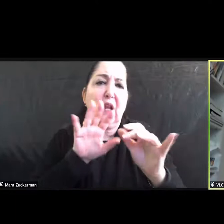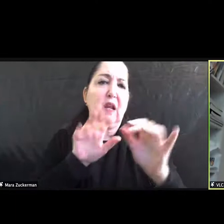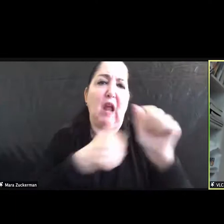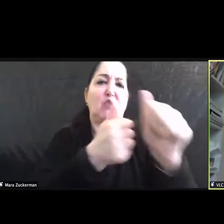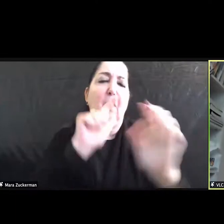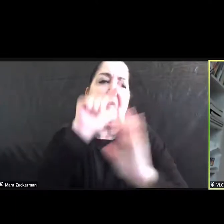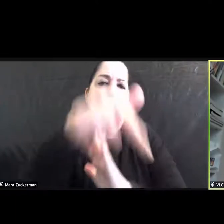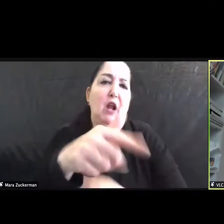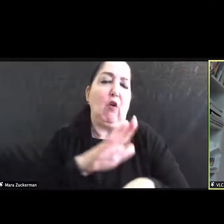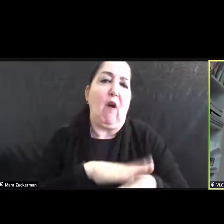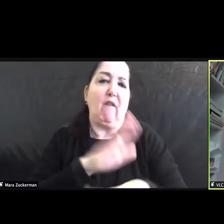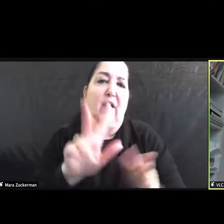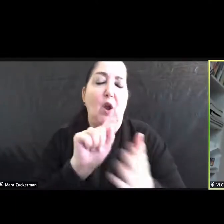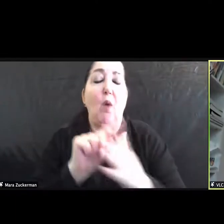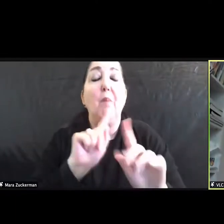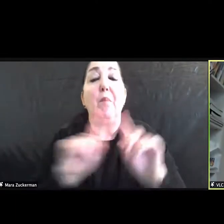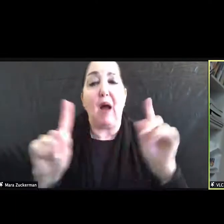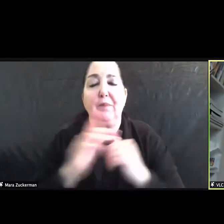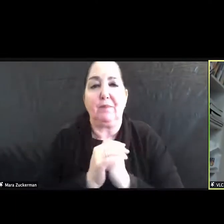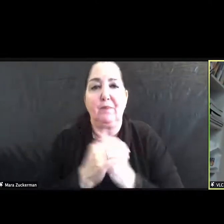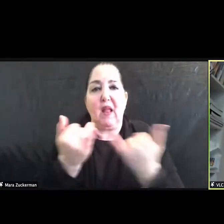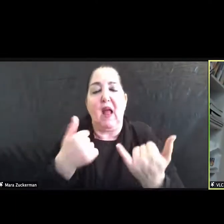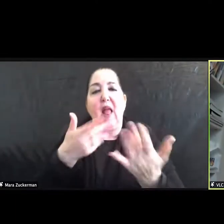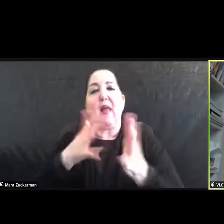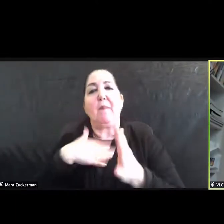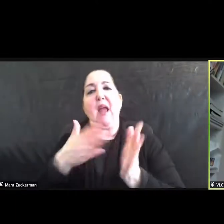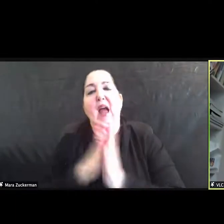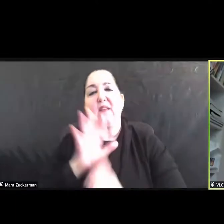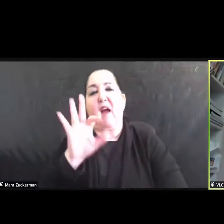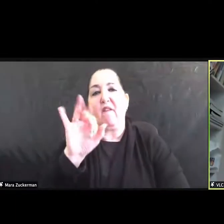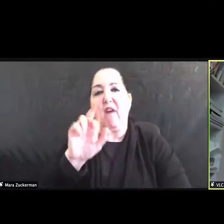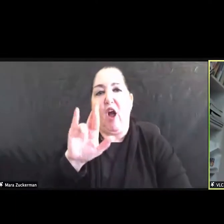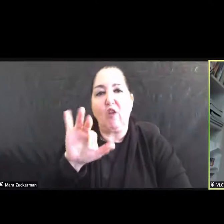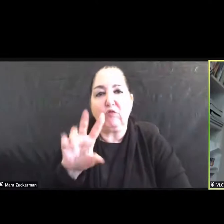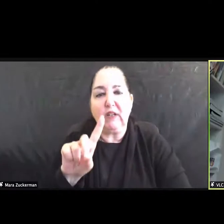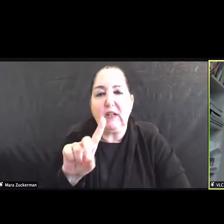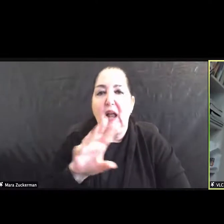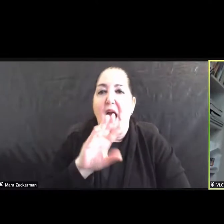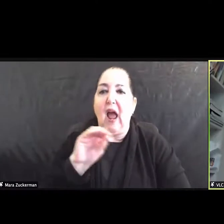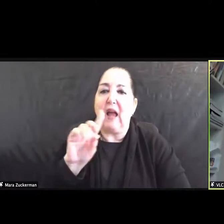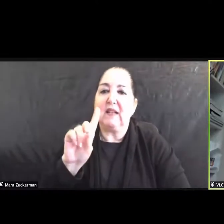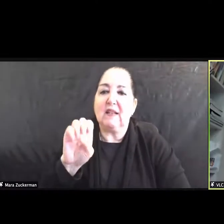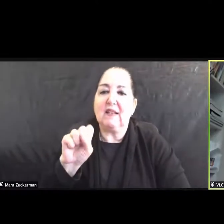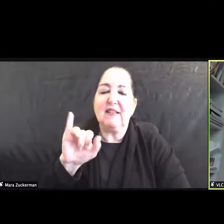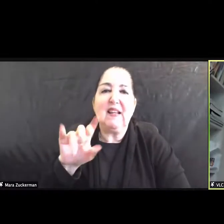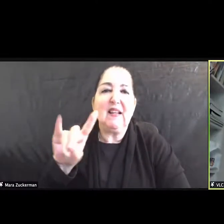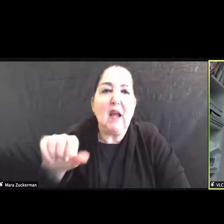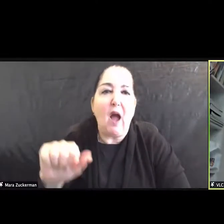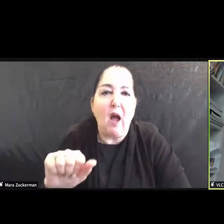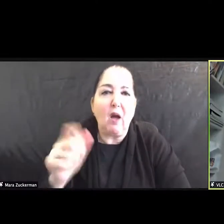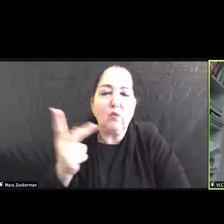however, let me ask Farid Rakun, please, and Gesidia Siragar of Good School